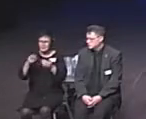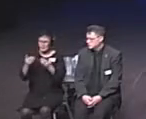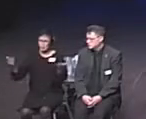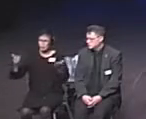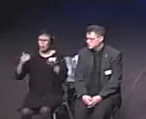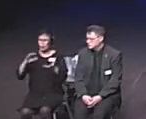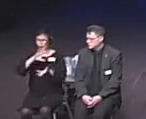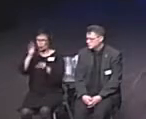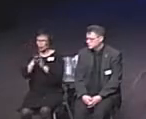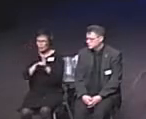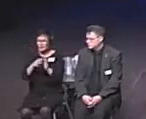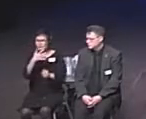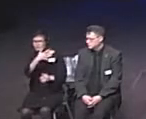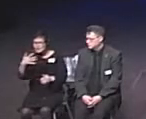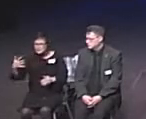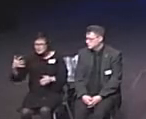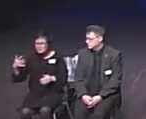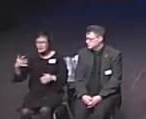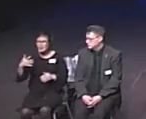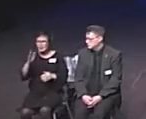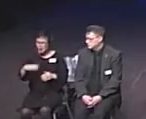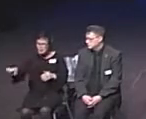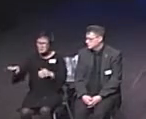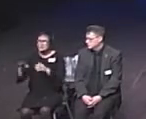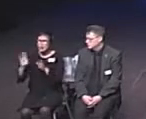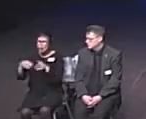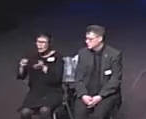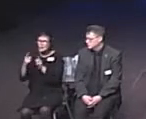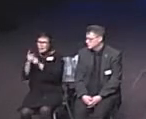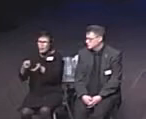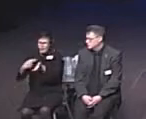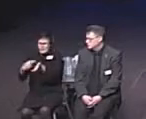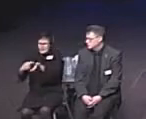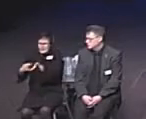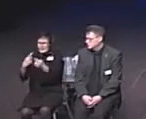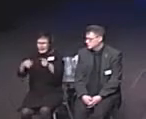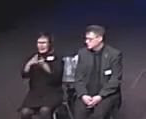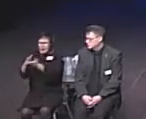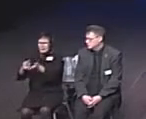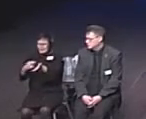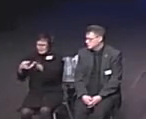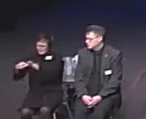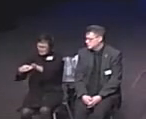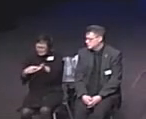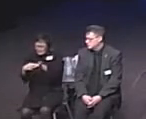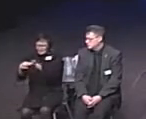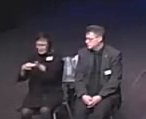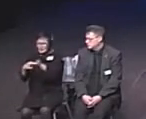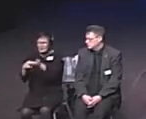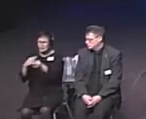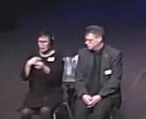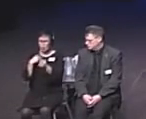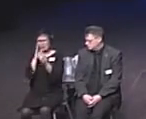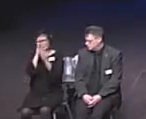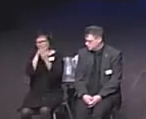museum. 500 children tested again to make it as near the goal to